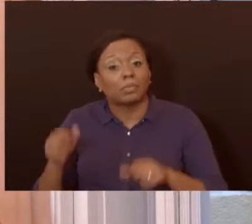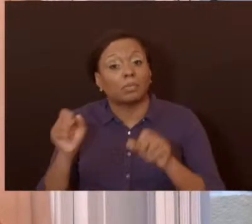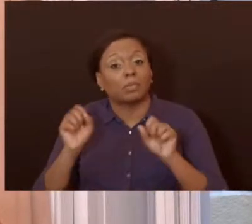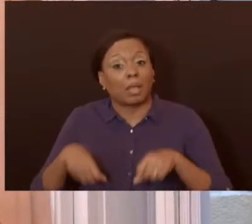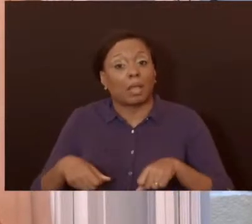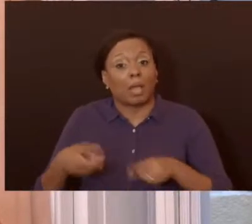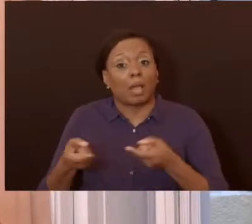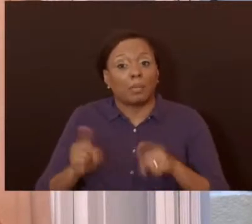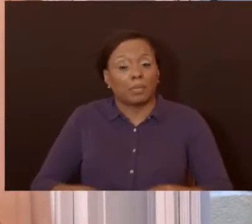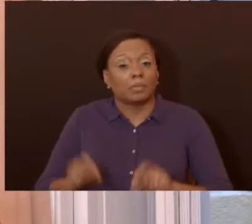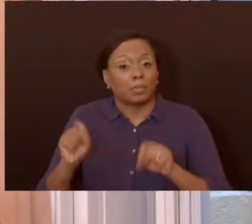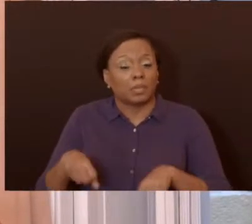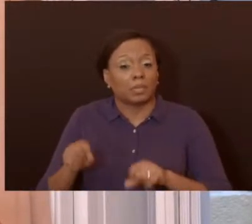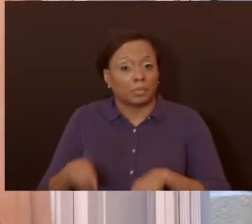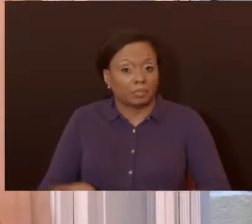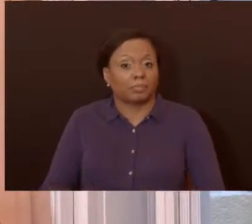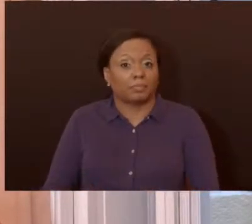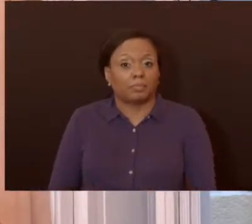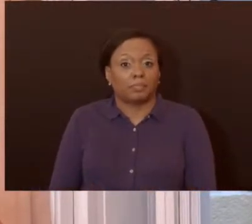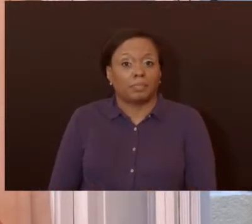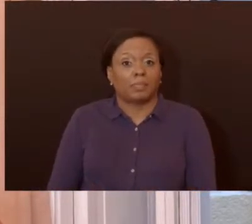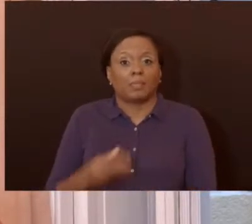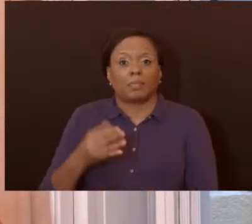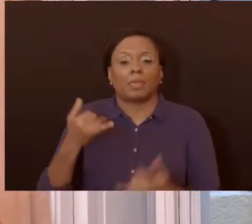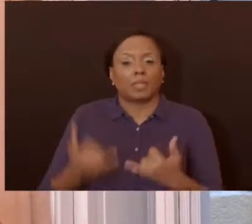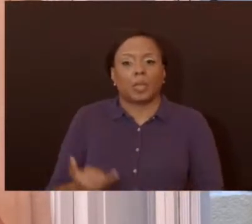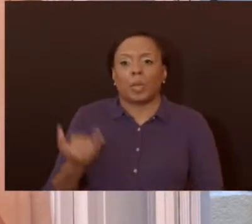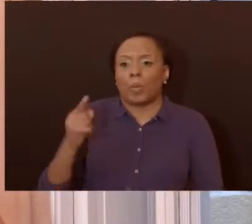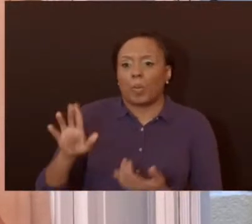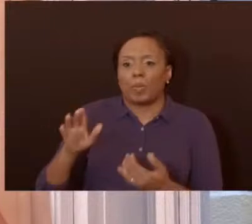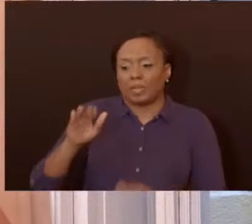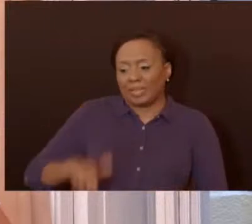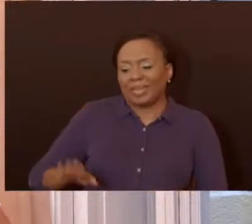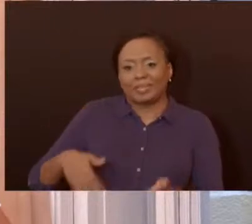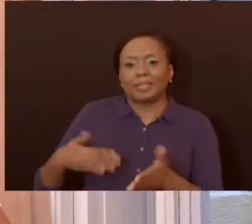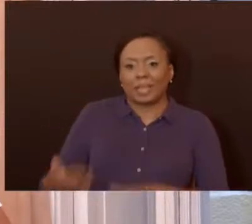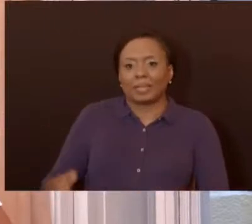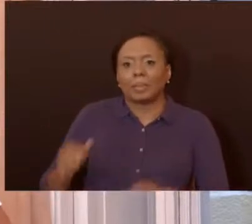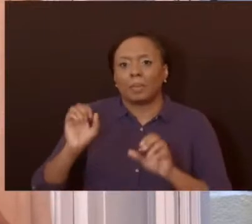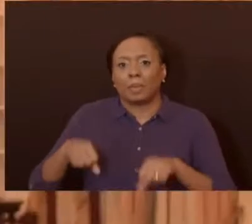happen, especially given that we've had one before.